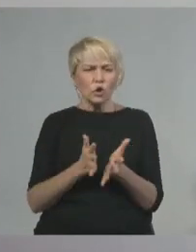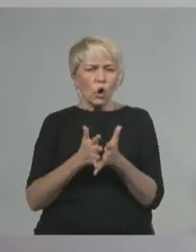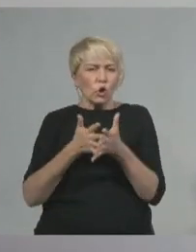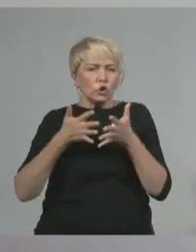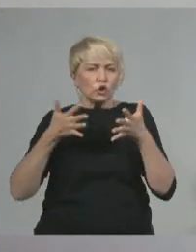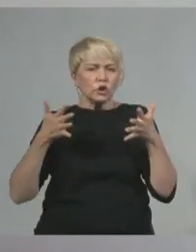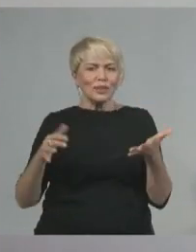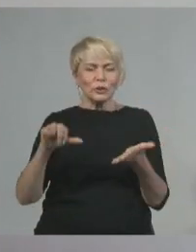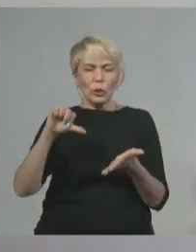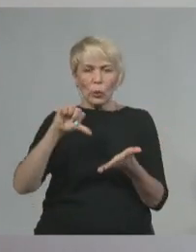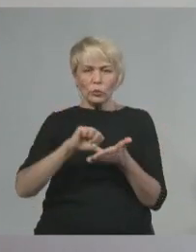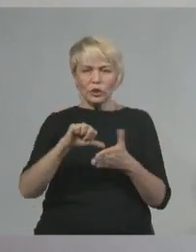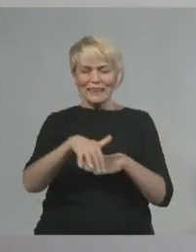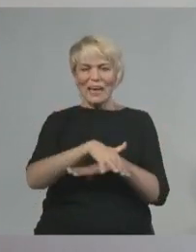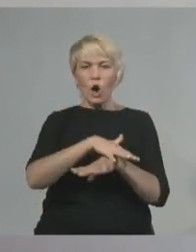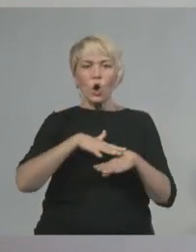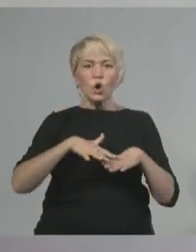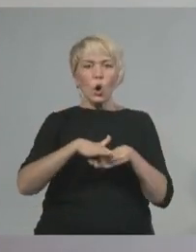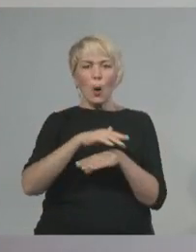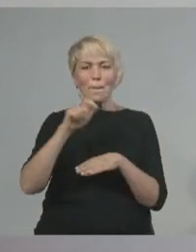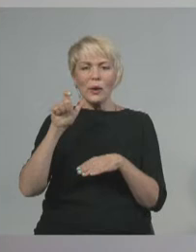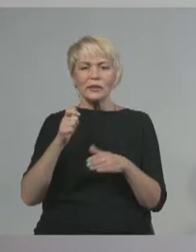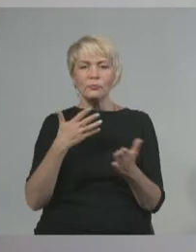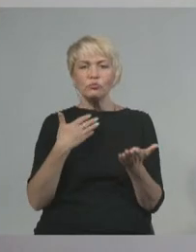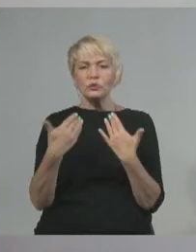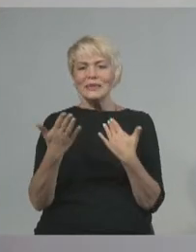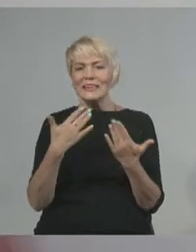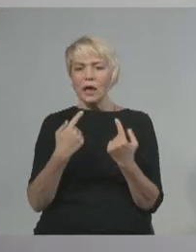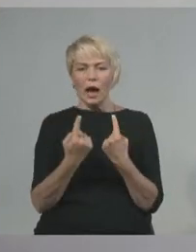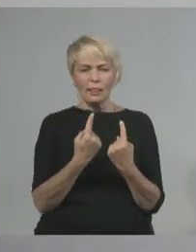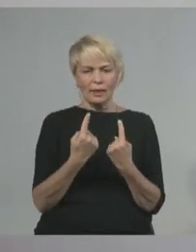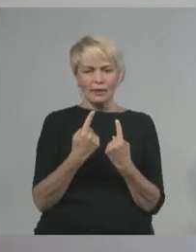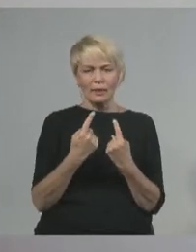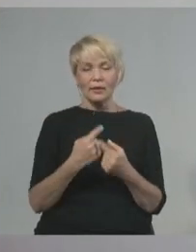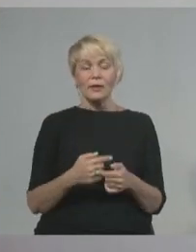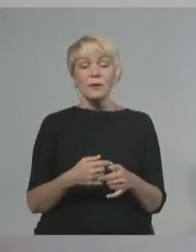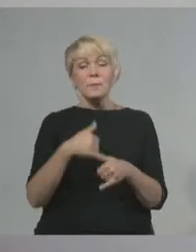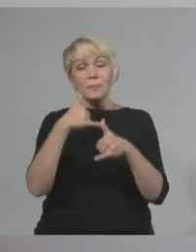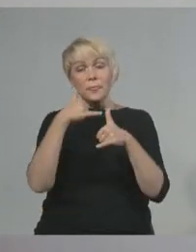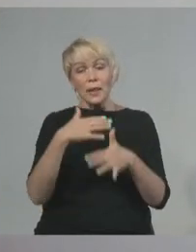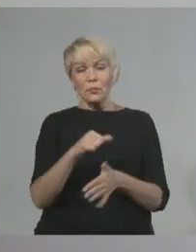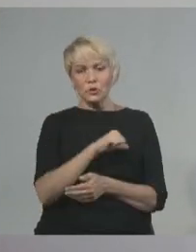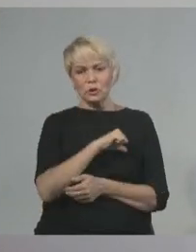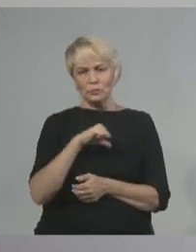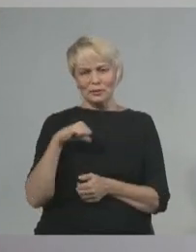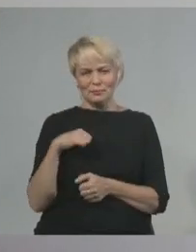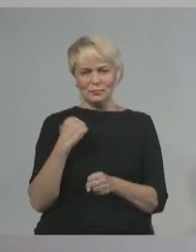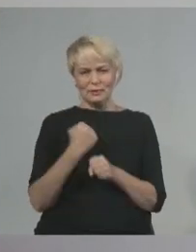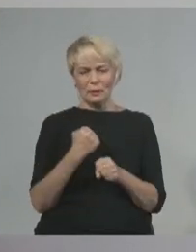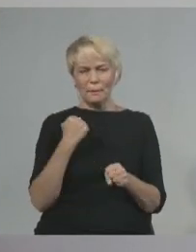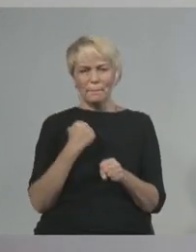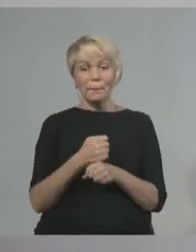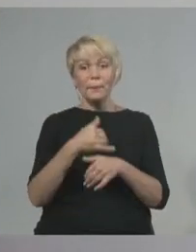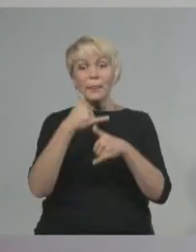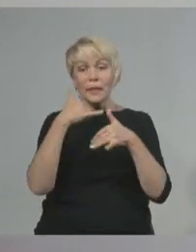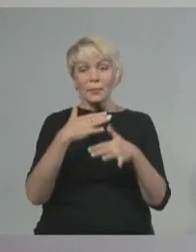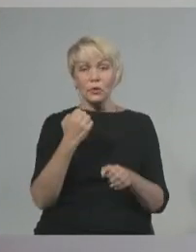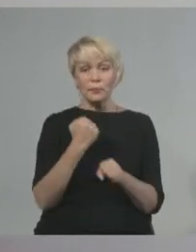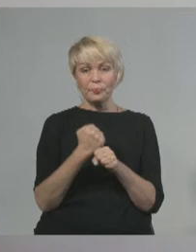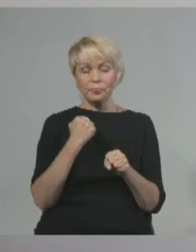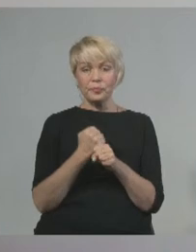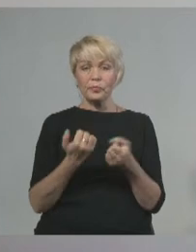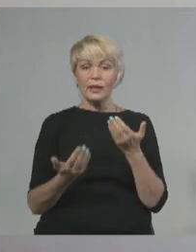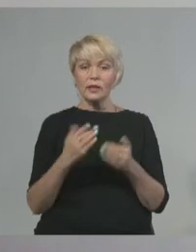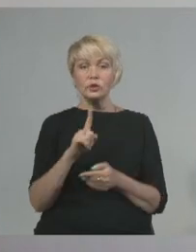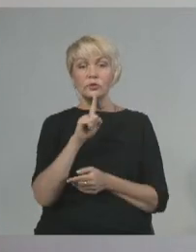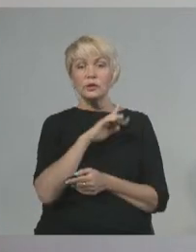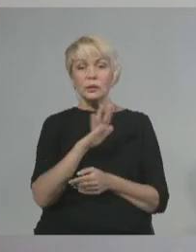debate will go unfulfilled unless we understand sort of the entire systems dynamics around these issues so i think that from